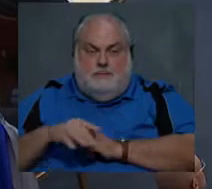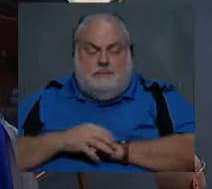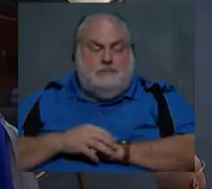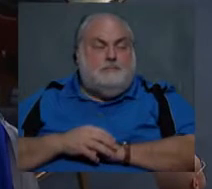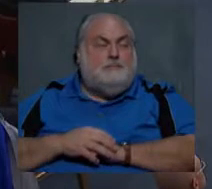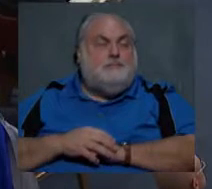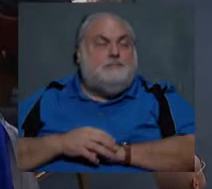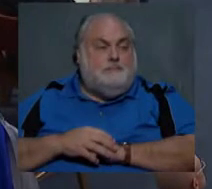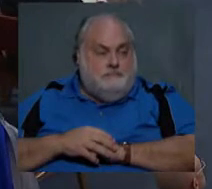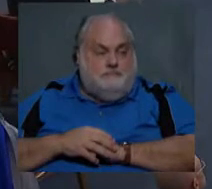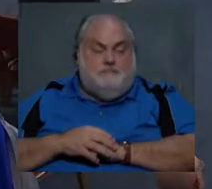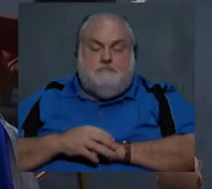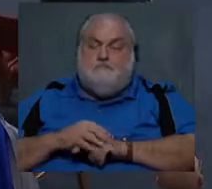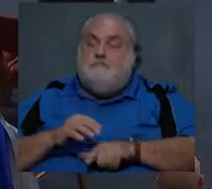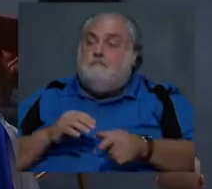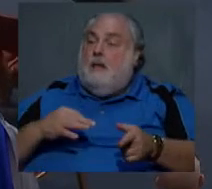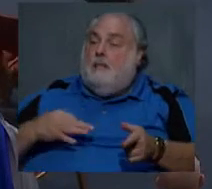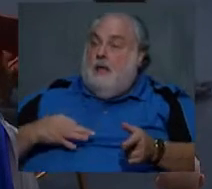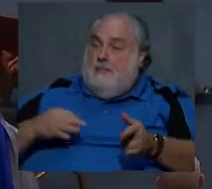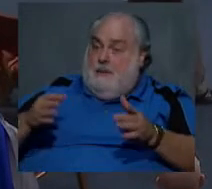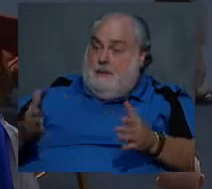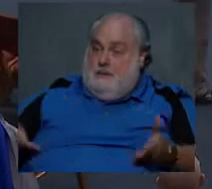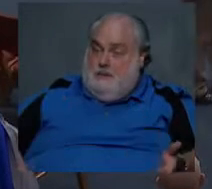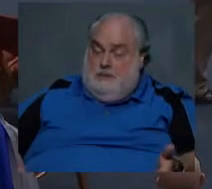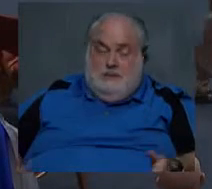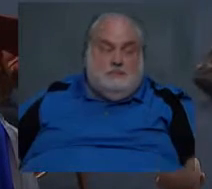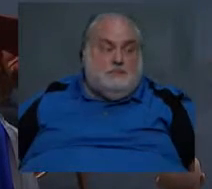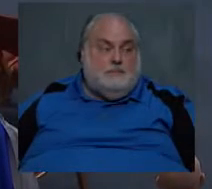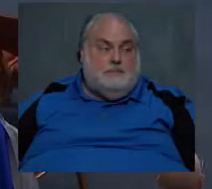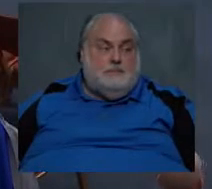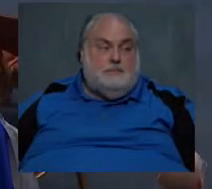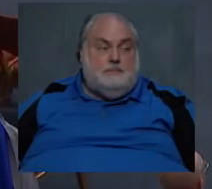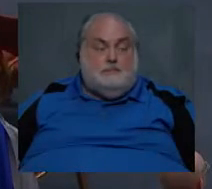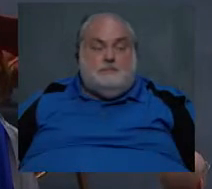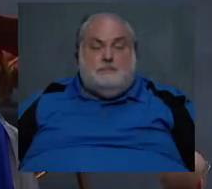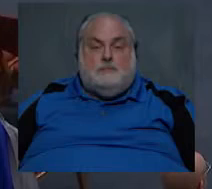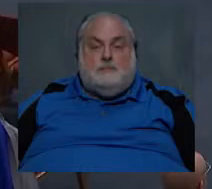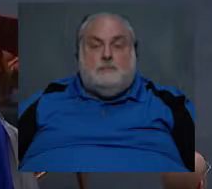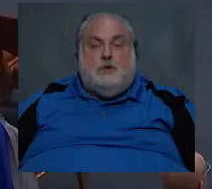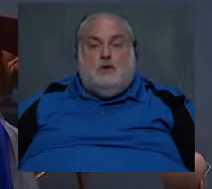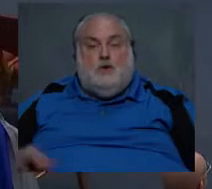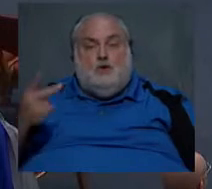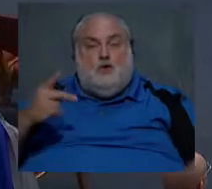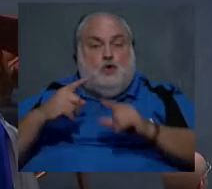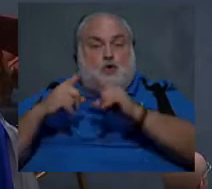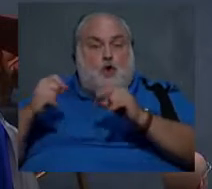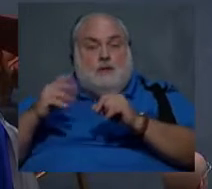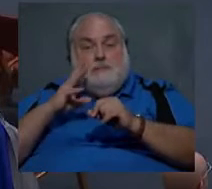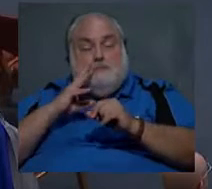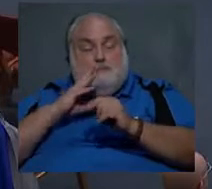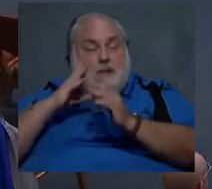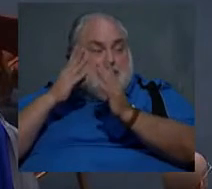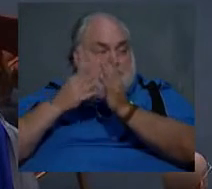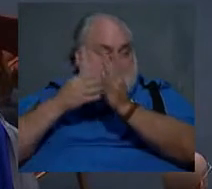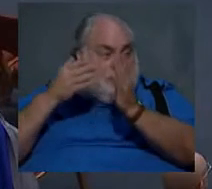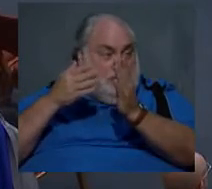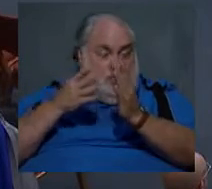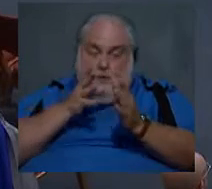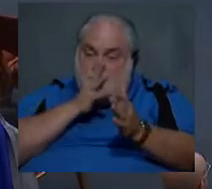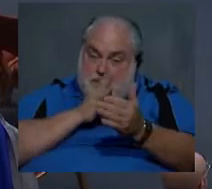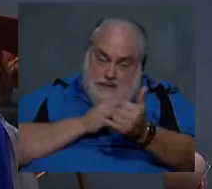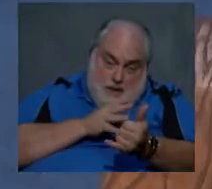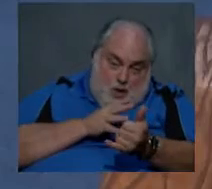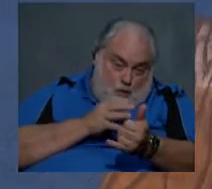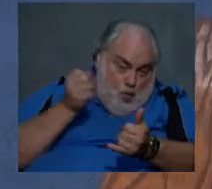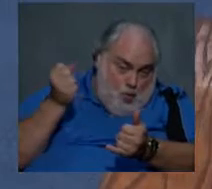Thank you. Is the applicant here? We have 2 cards that wish to speak in opposition. Did you want to speak now or wait to